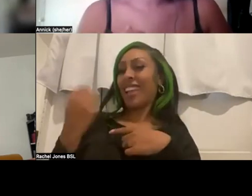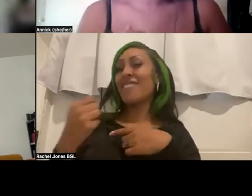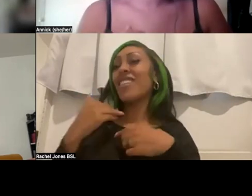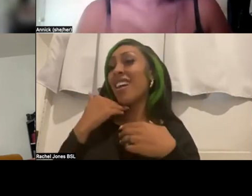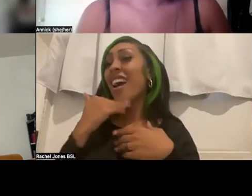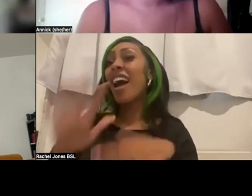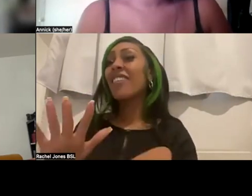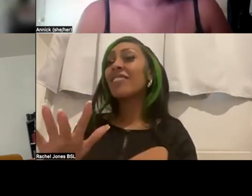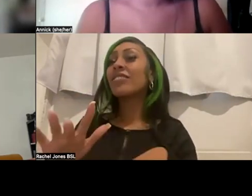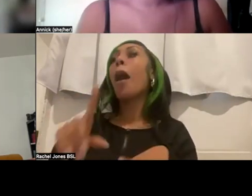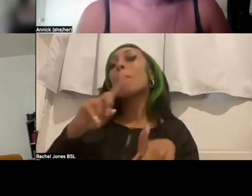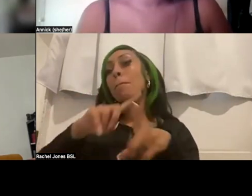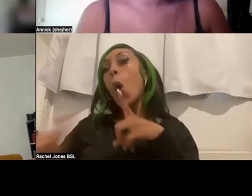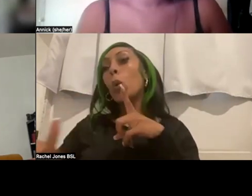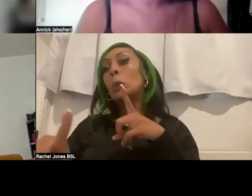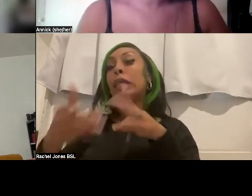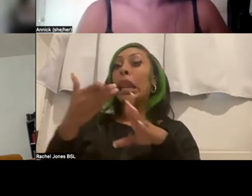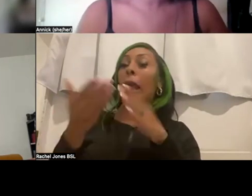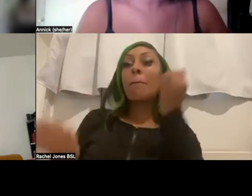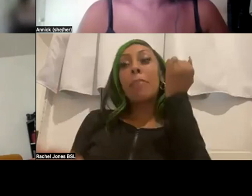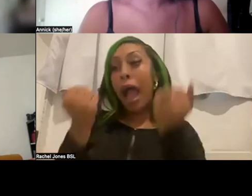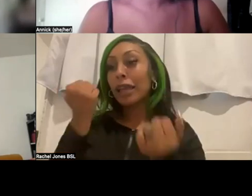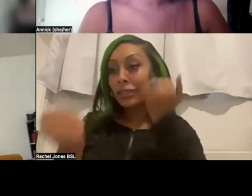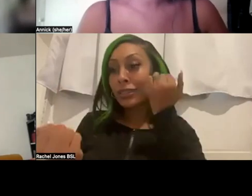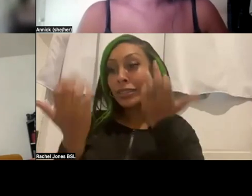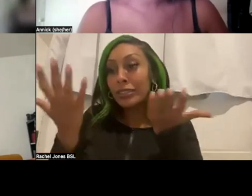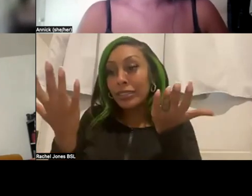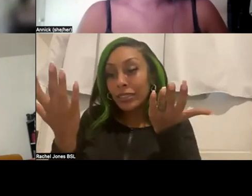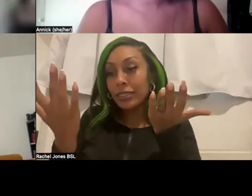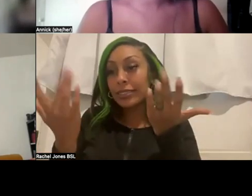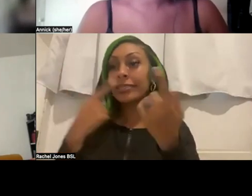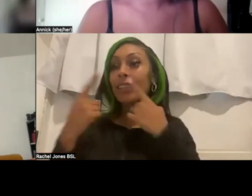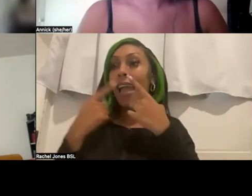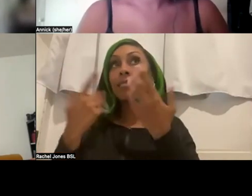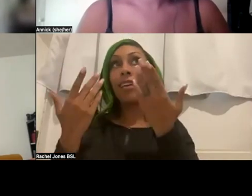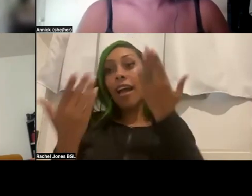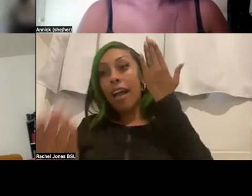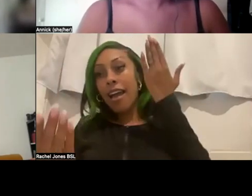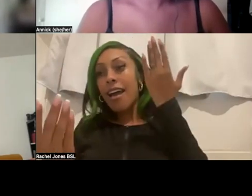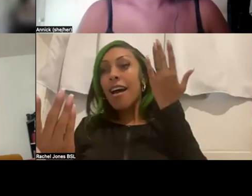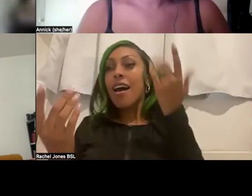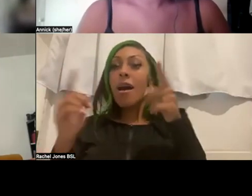mostly biased data. We have very disempowering data, and we need more data that is